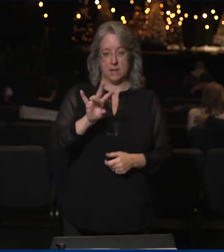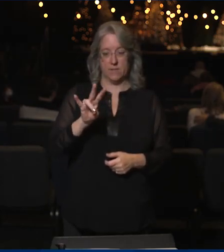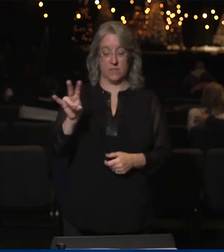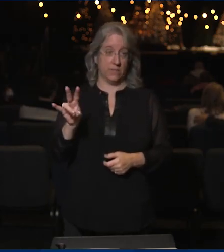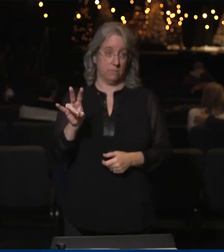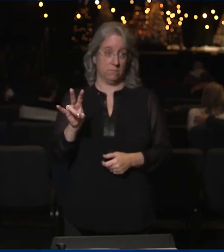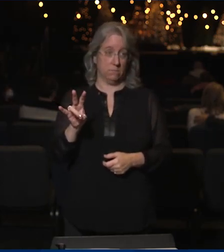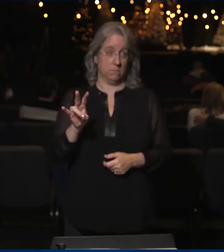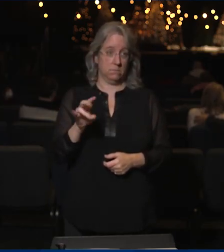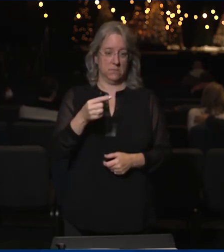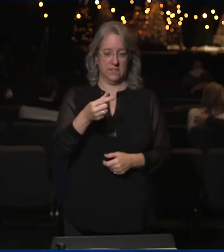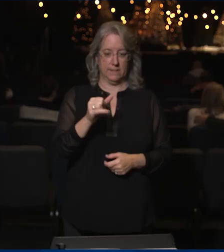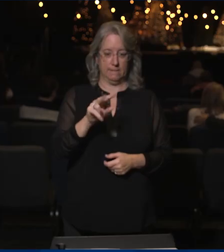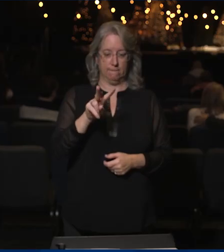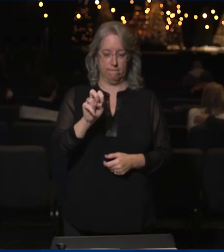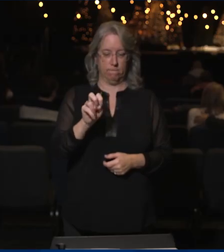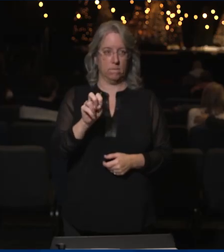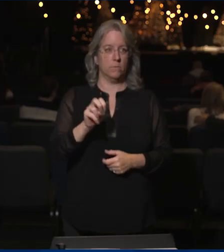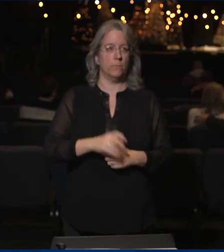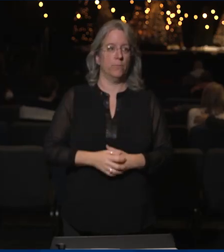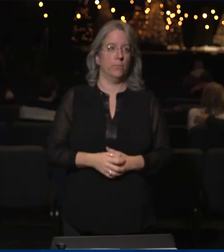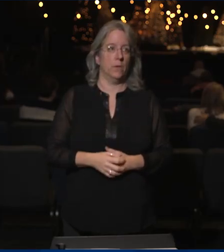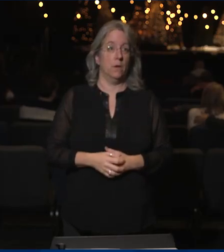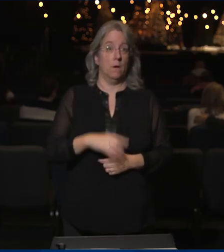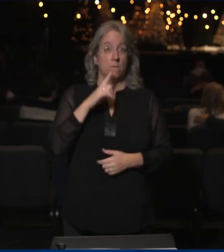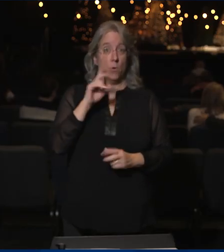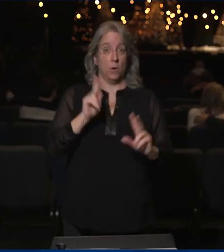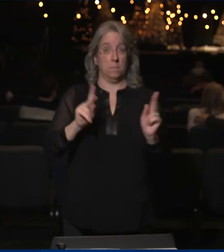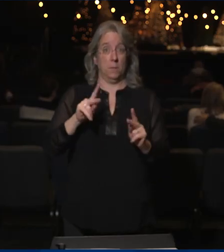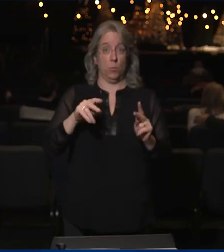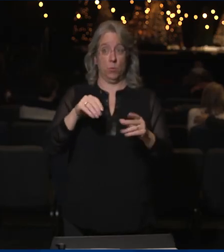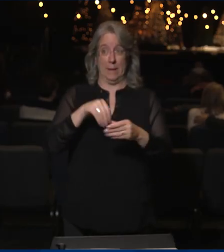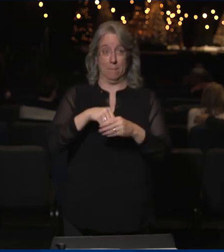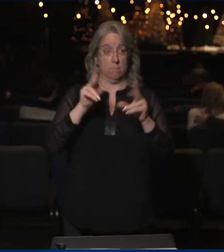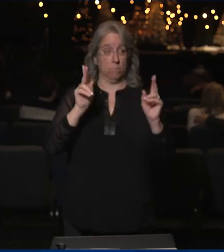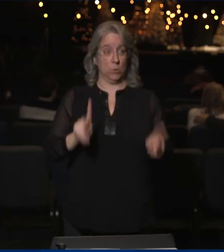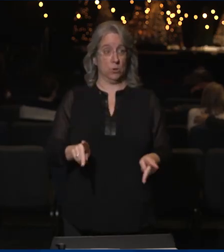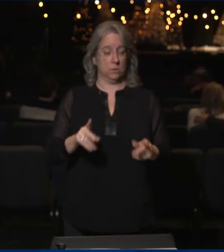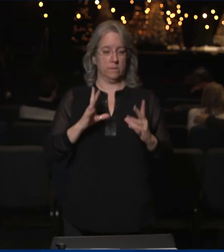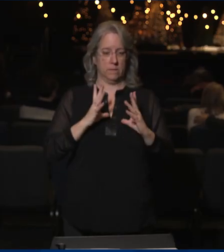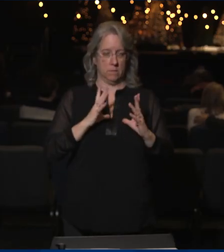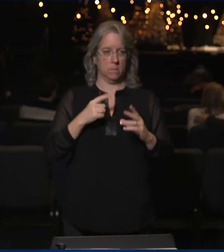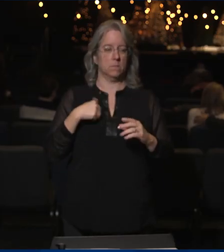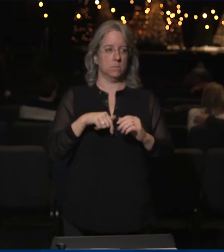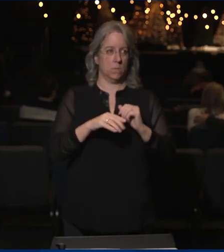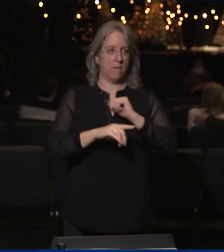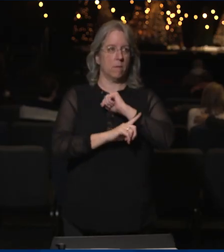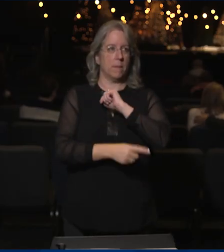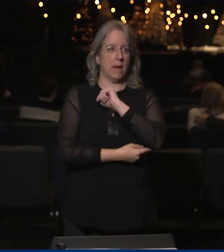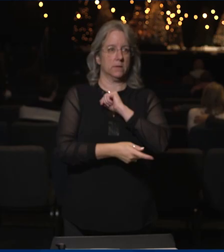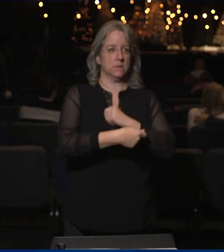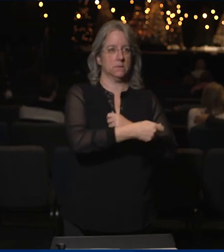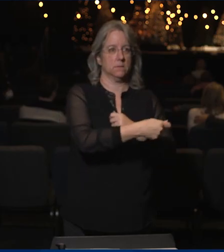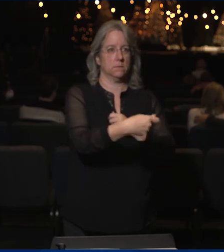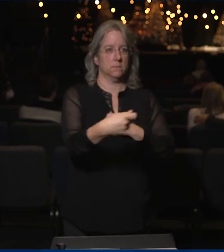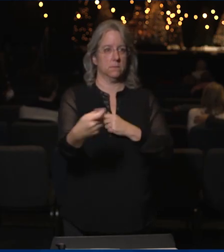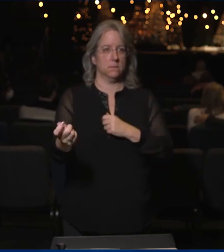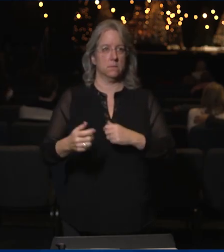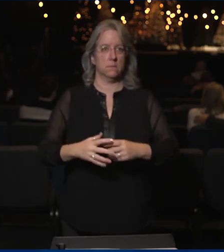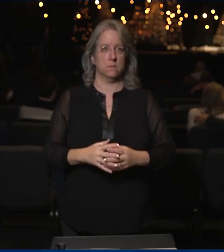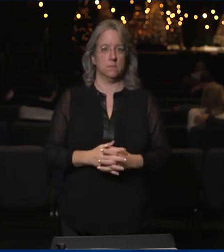And for those of you here in person in Westerville, if you'd prefer giving in person, we'll be passing around the bags here shortly.